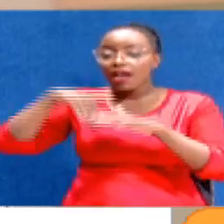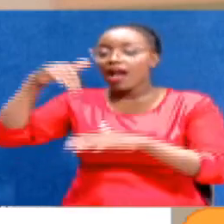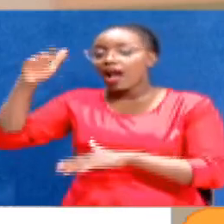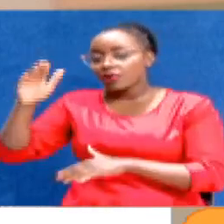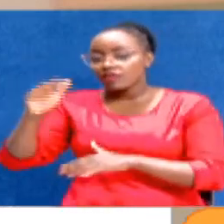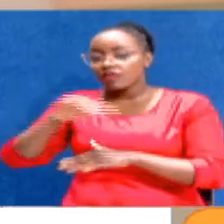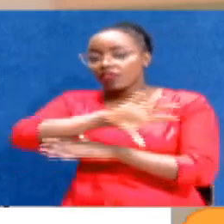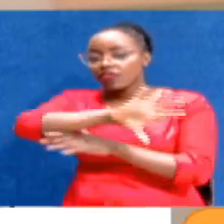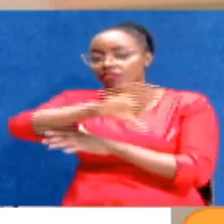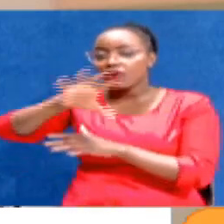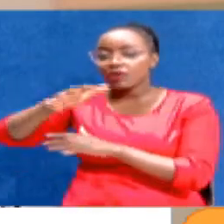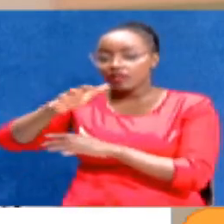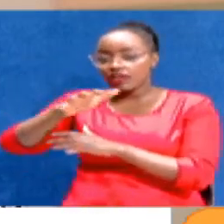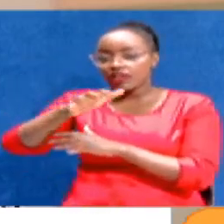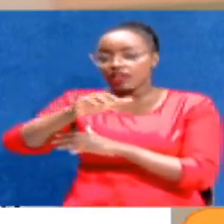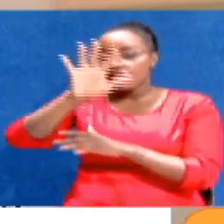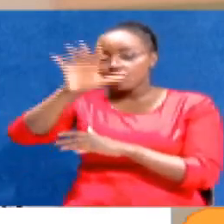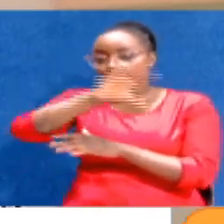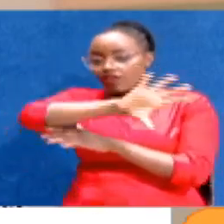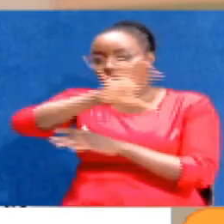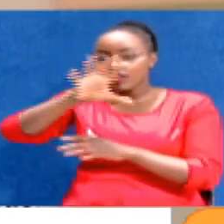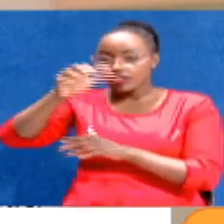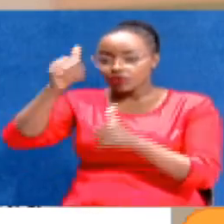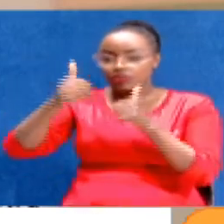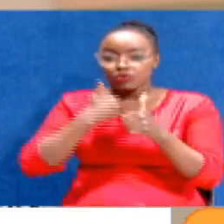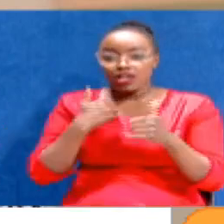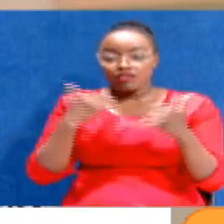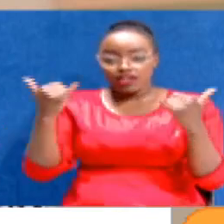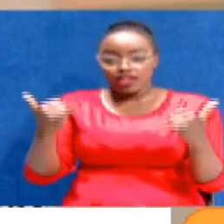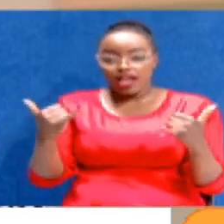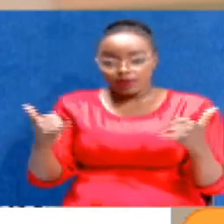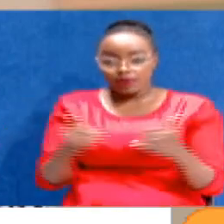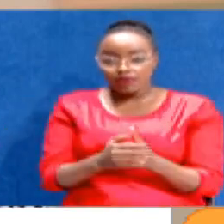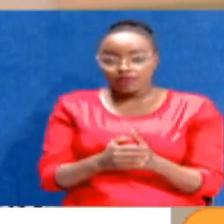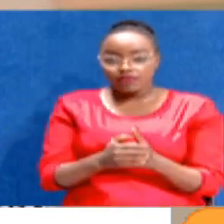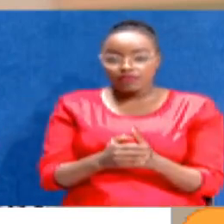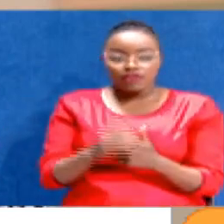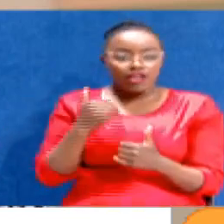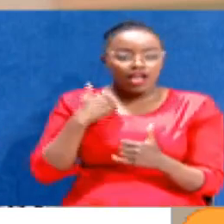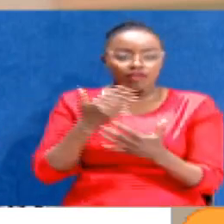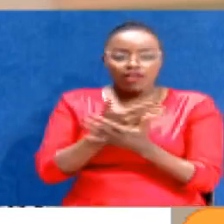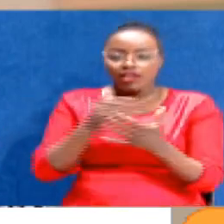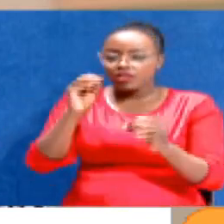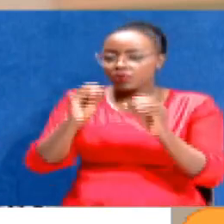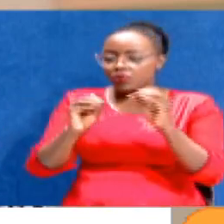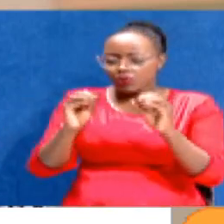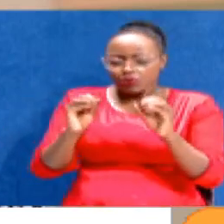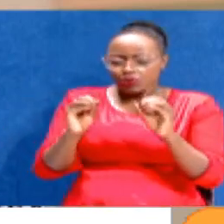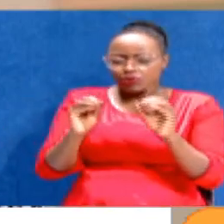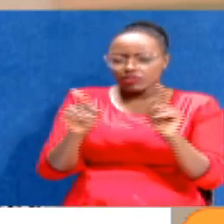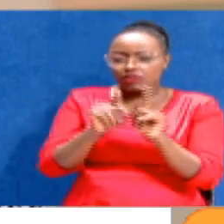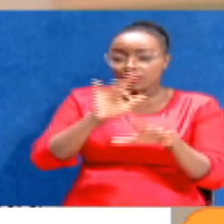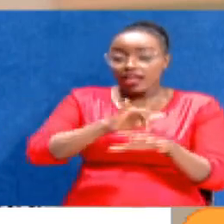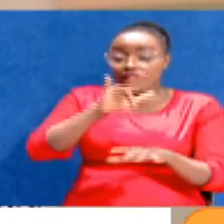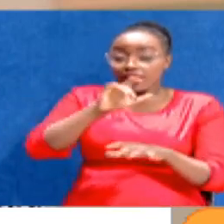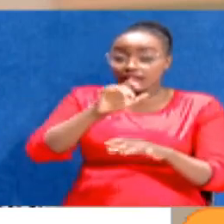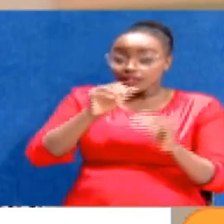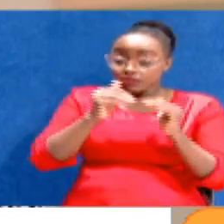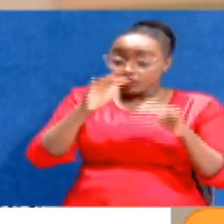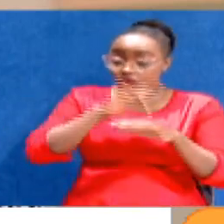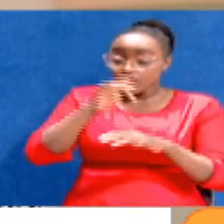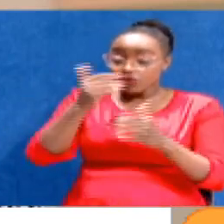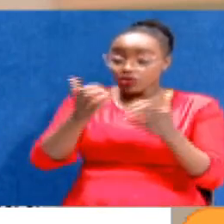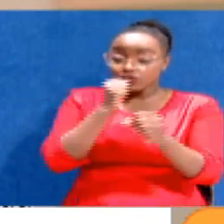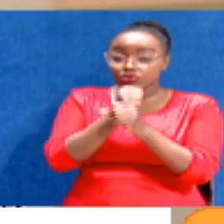katika county tano zinasalia kwa sasa. There's no denying that the rate of infections was rising and that something needed to be